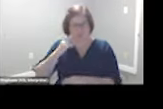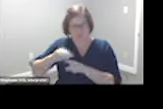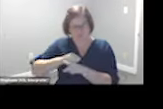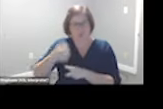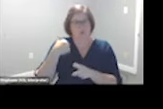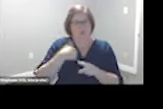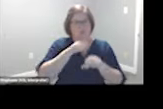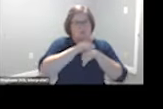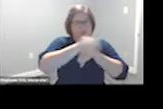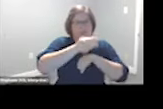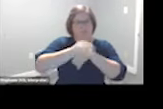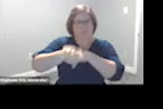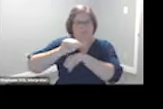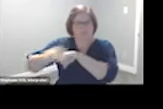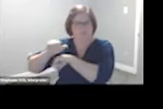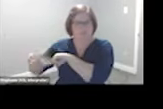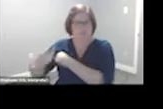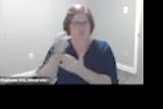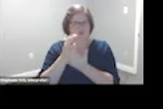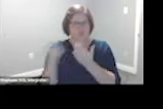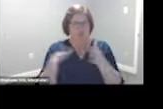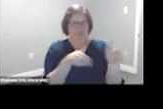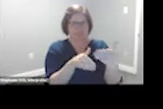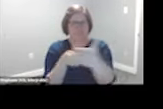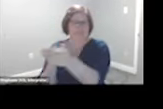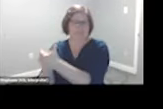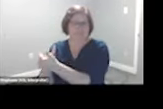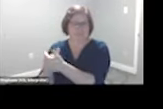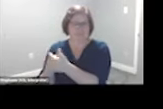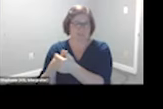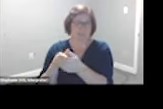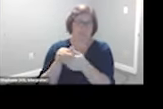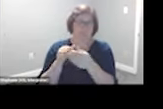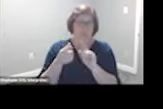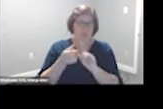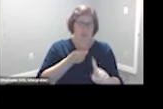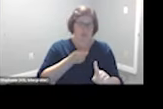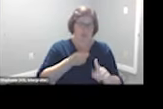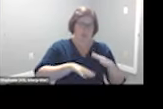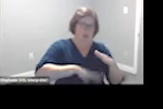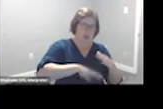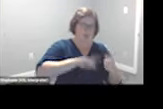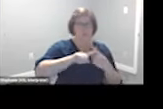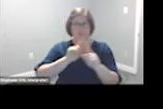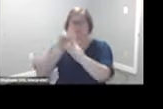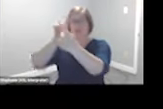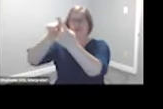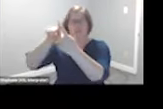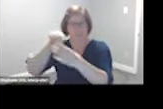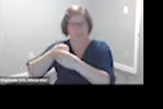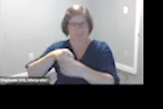local areas. And so now those resources dotted all over the UK, all the way sort of from the bottom to the top of England into Scotland as